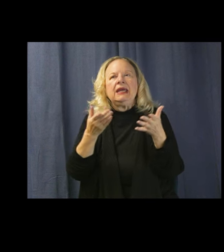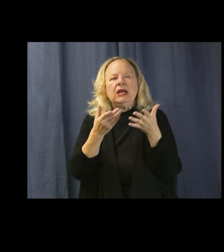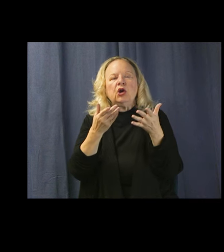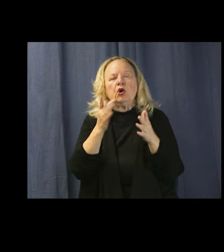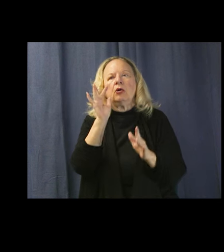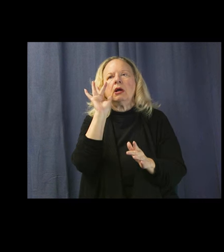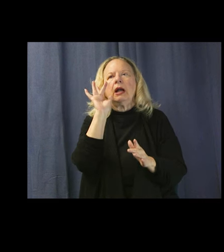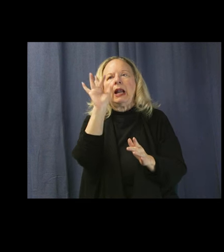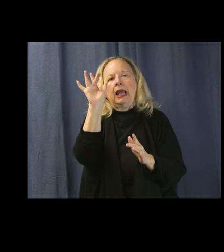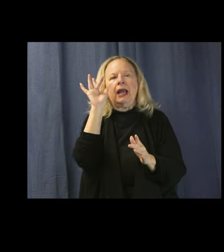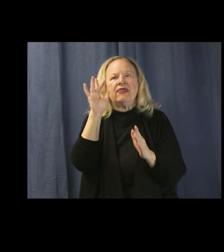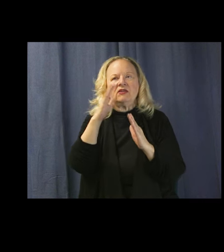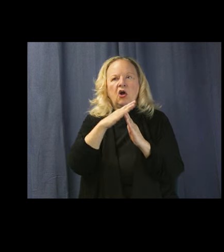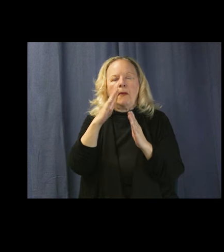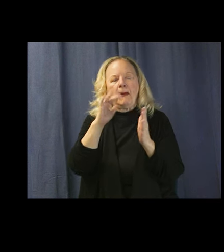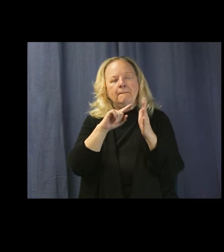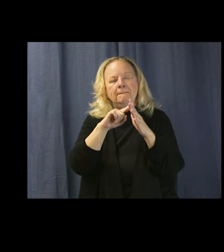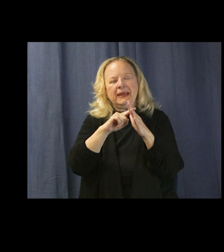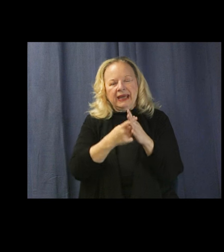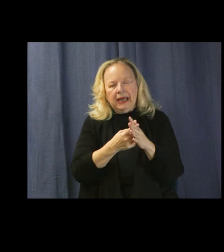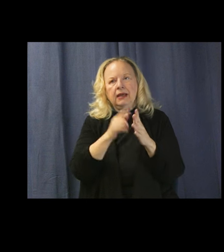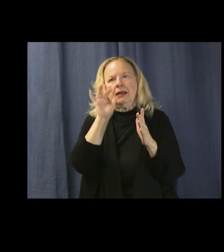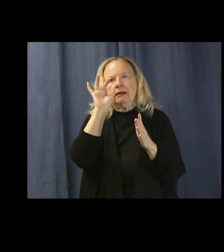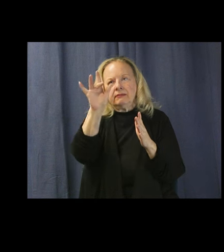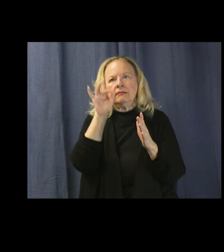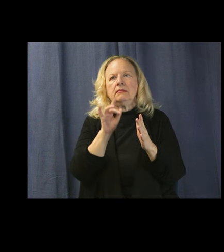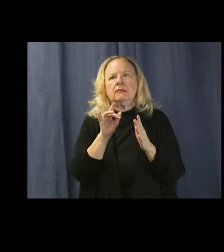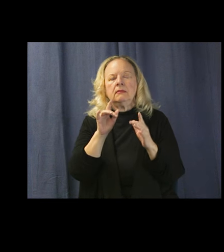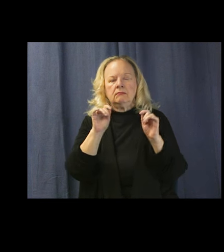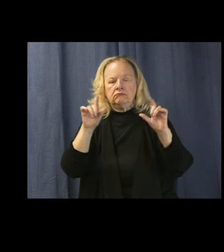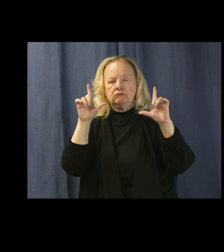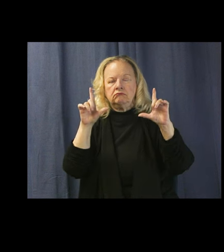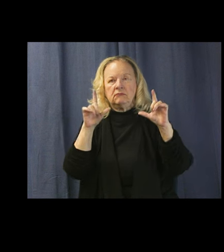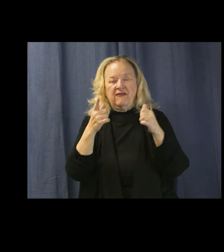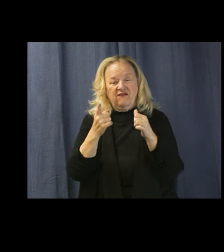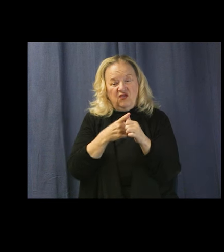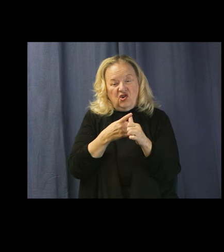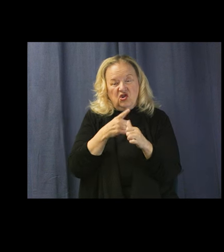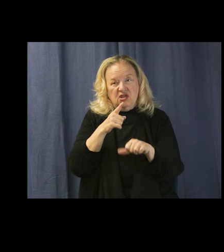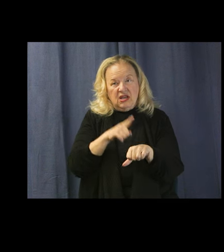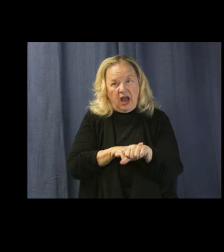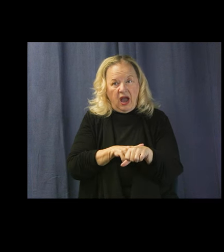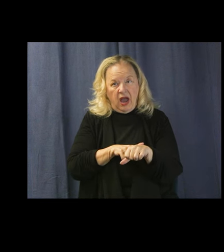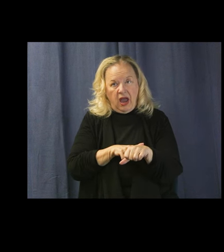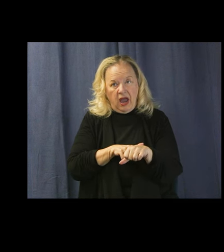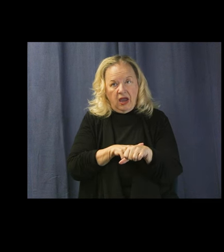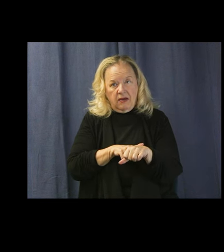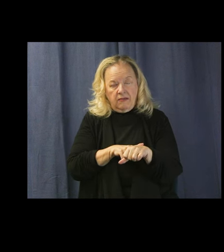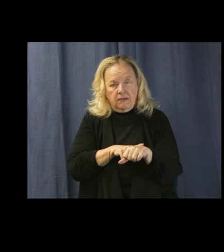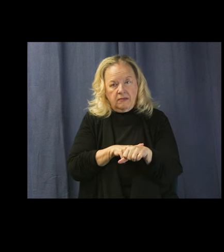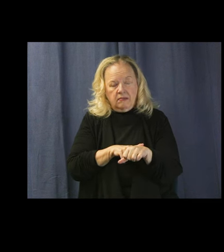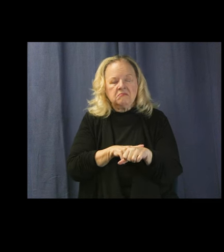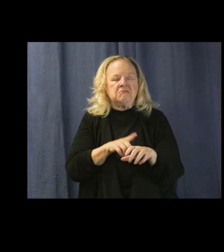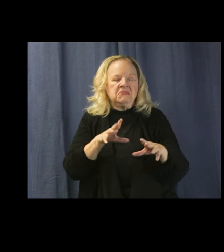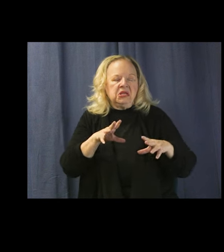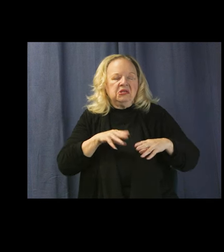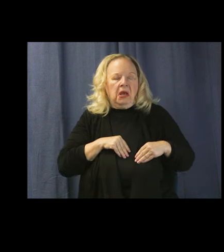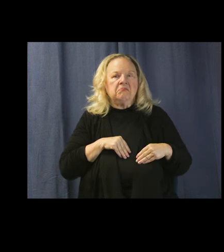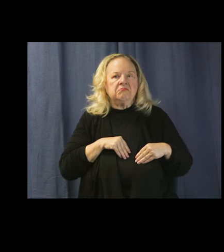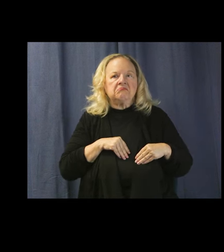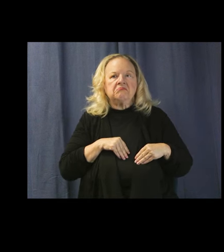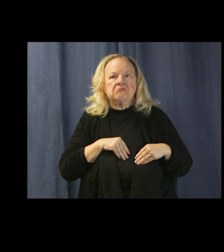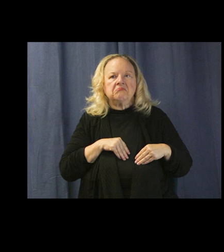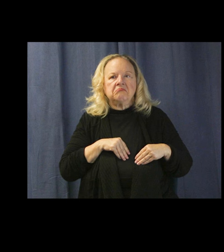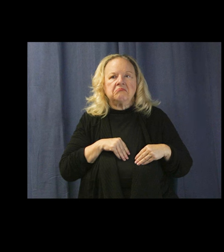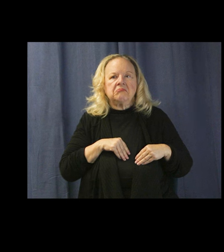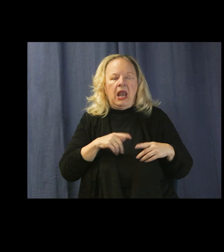there and you'll see this screen. So for the first time, you will accept the license. So click there,